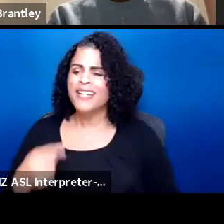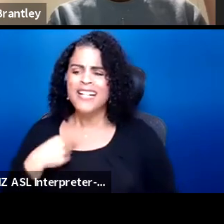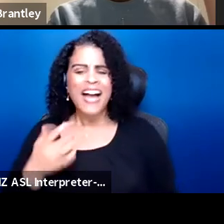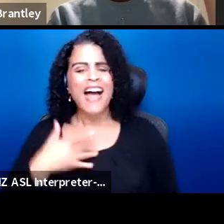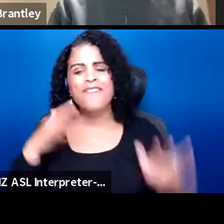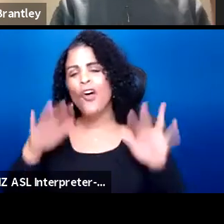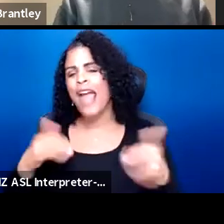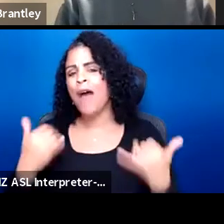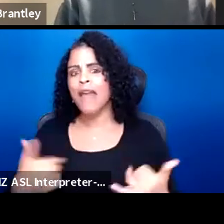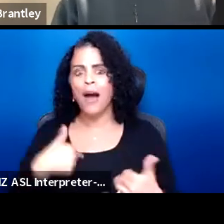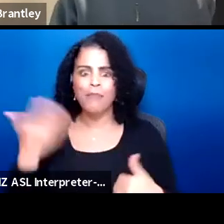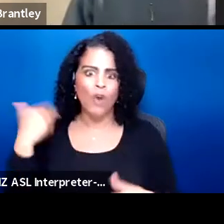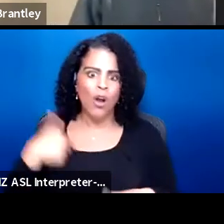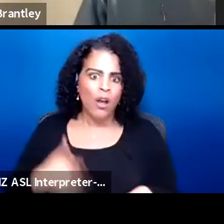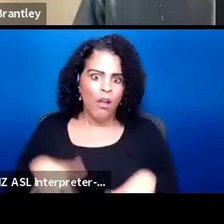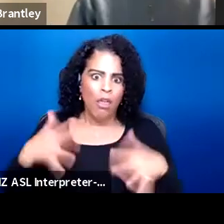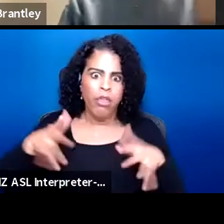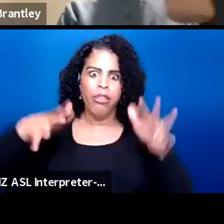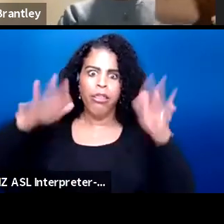now.